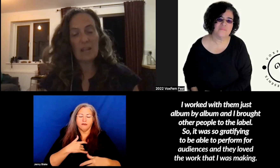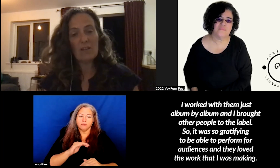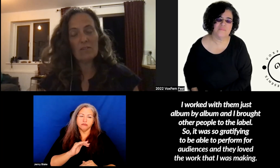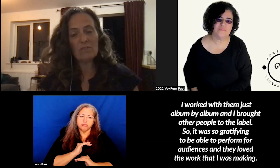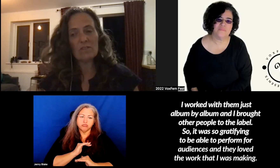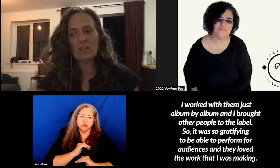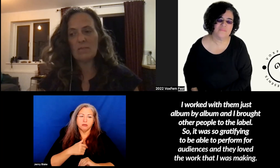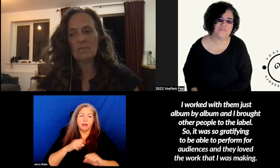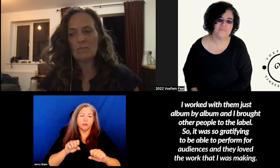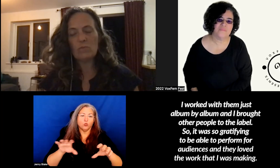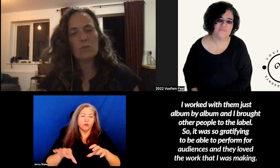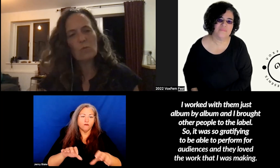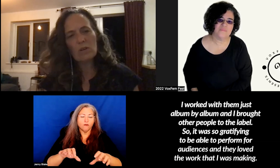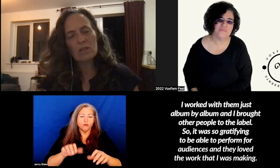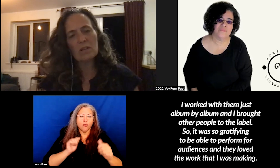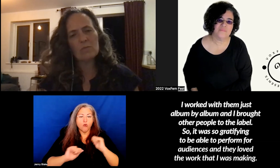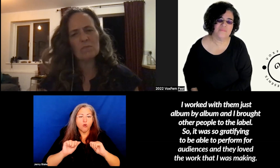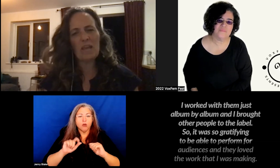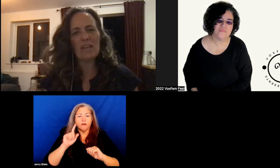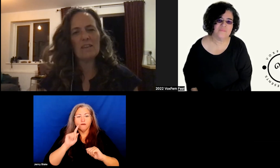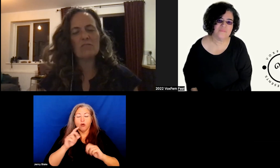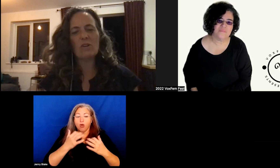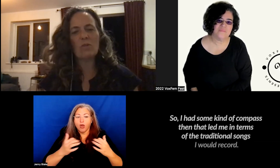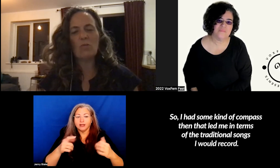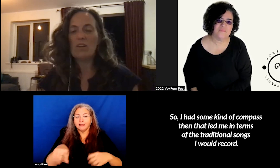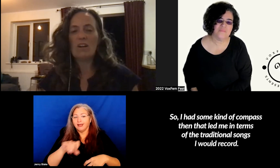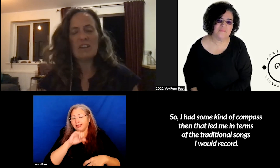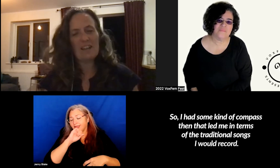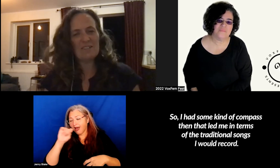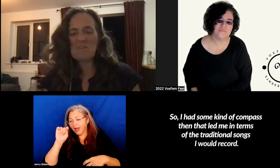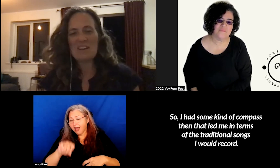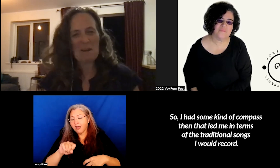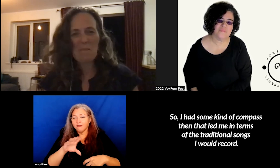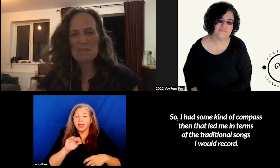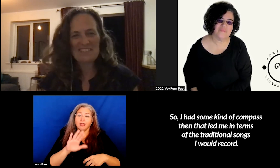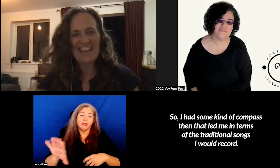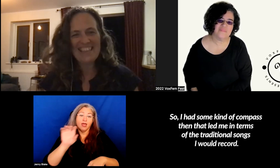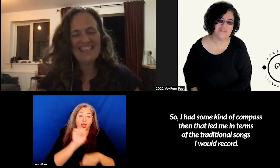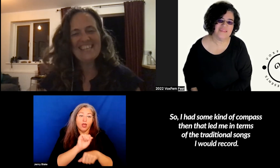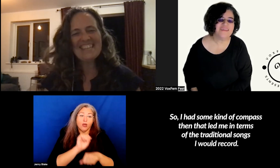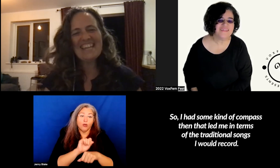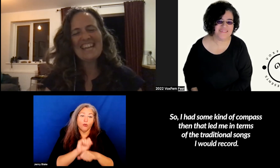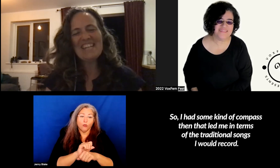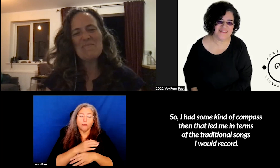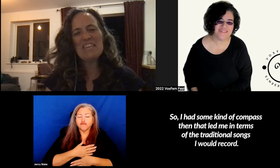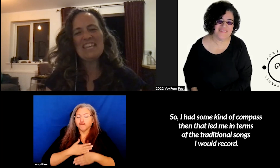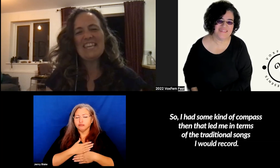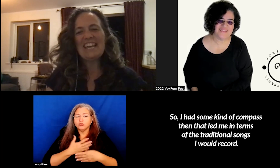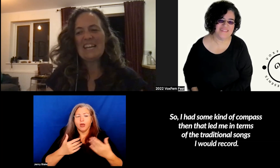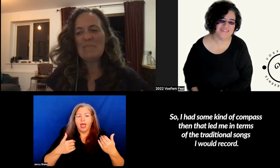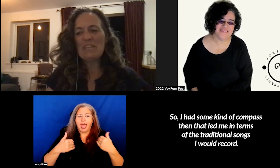and they loved the work that I was making. So I had some kind of compass then that led